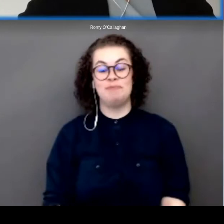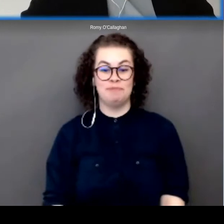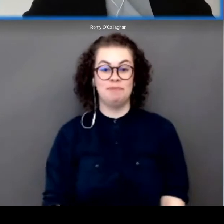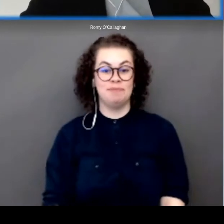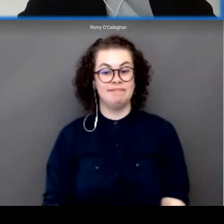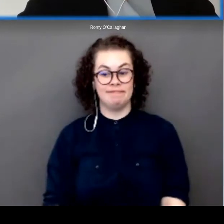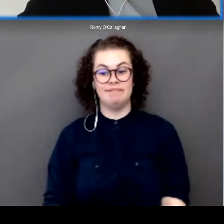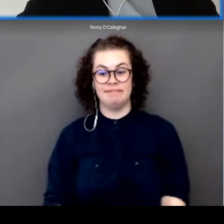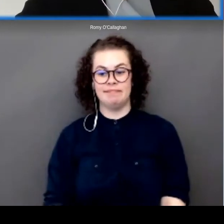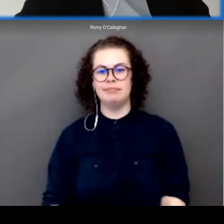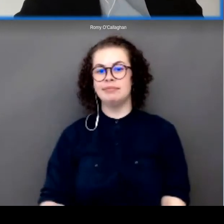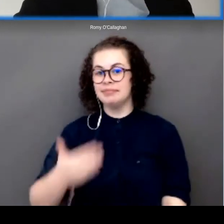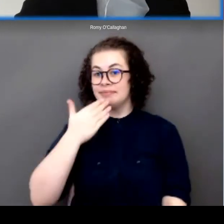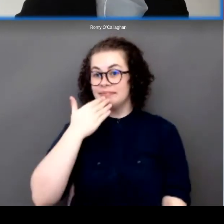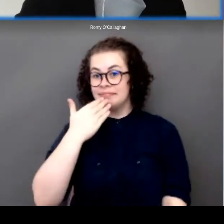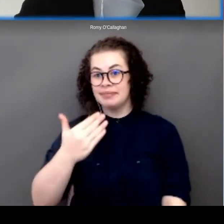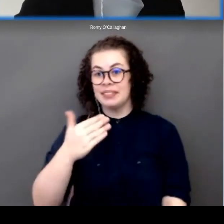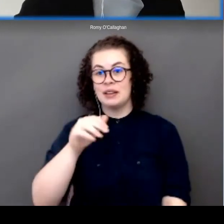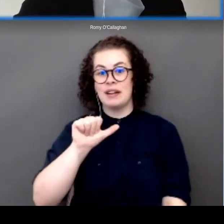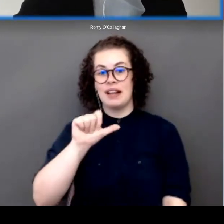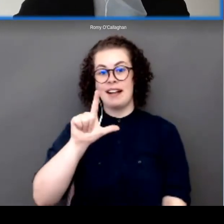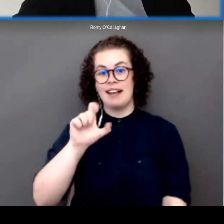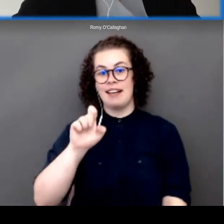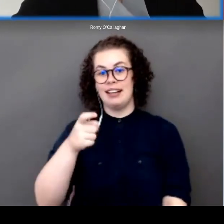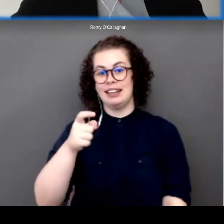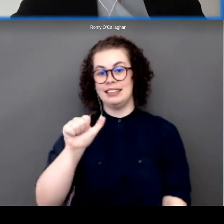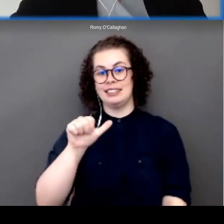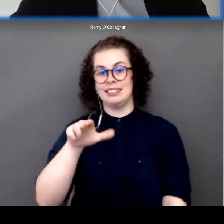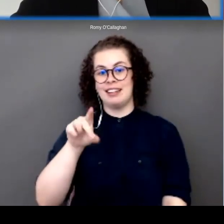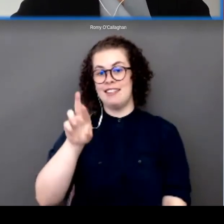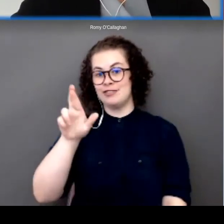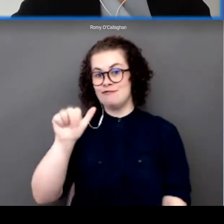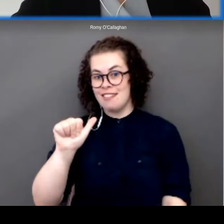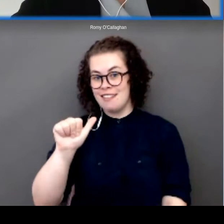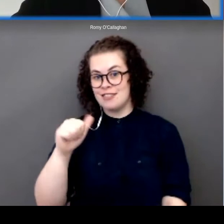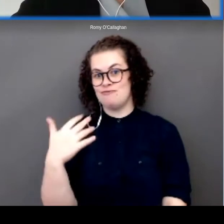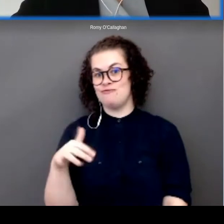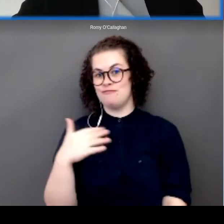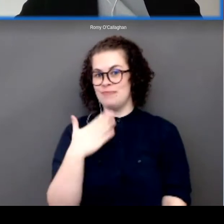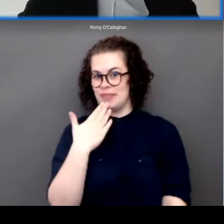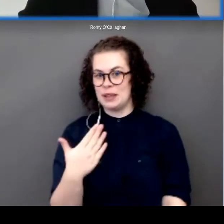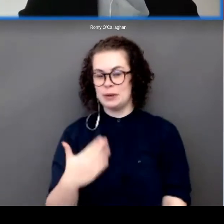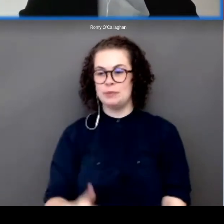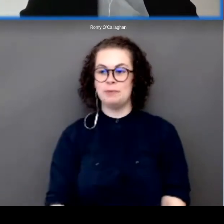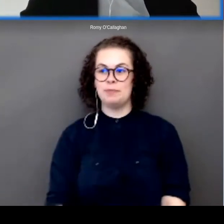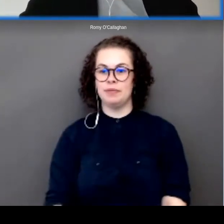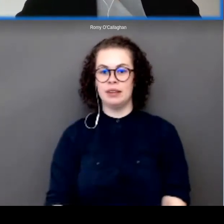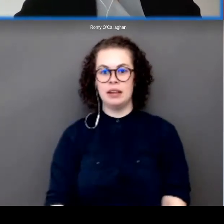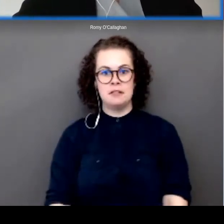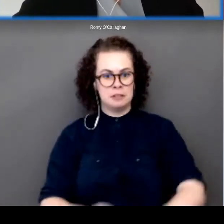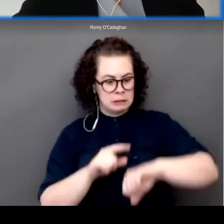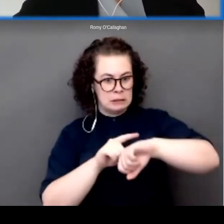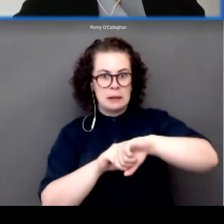Thank you, Alexandra, for your answer. And fortunately, we have time for